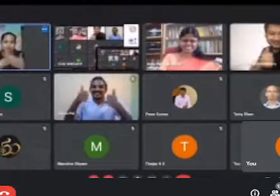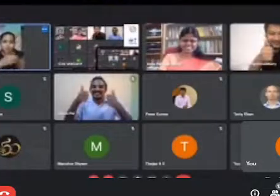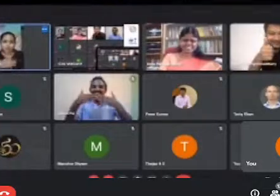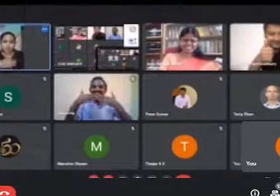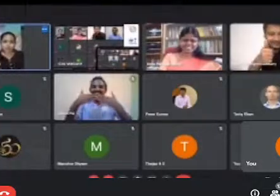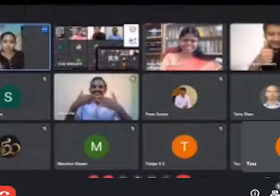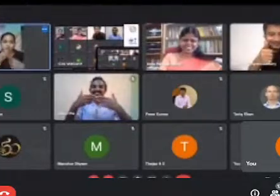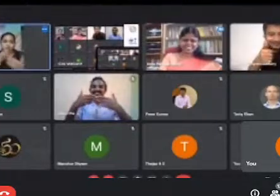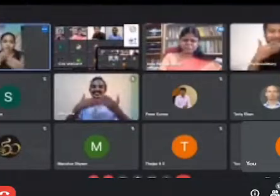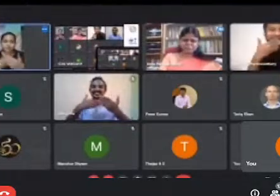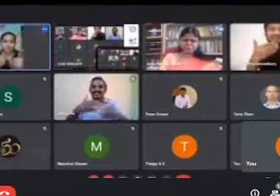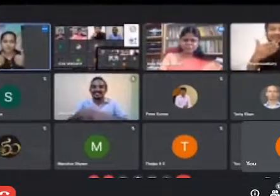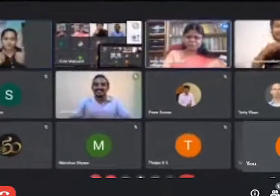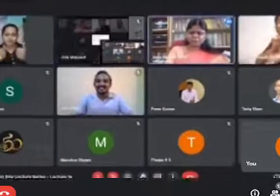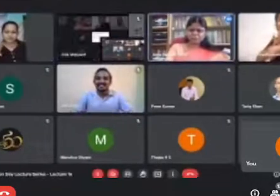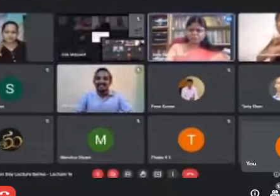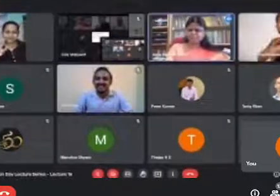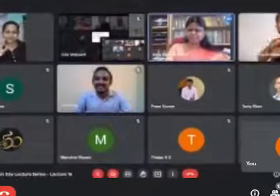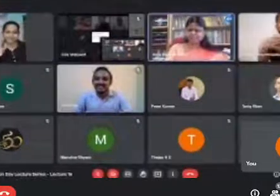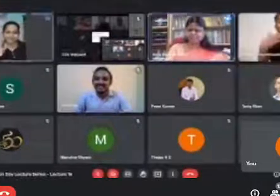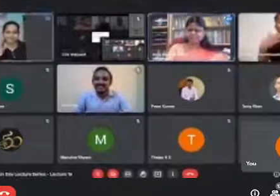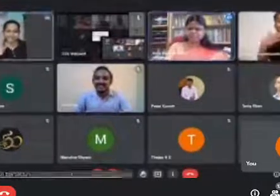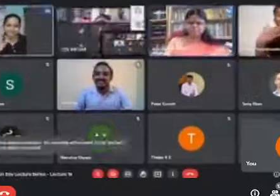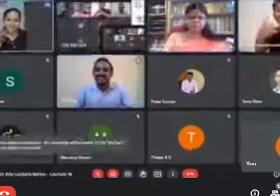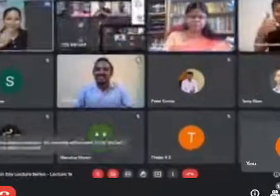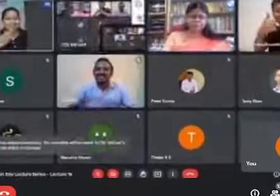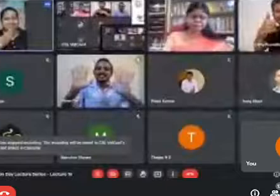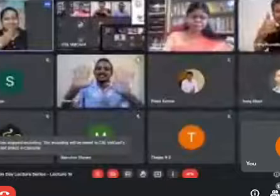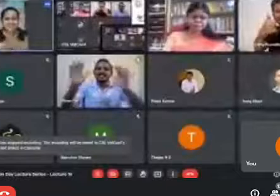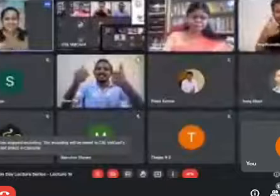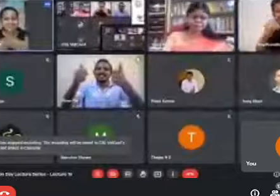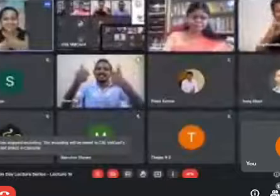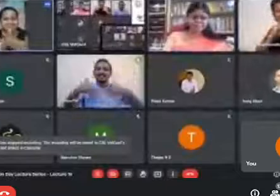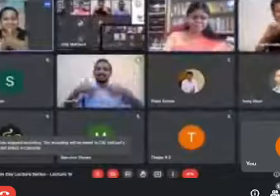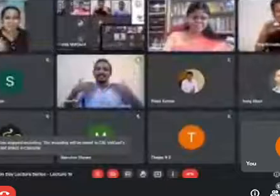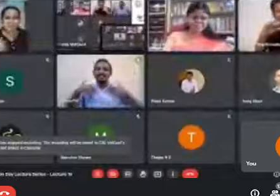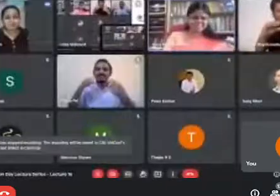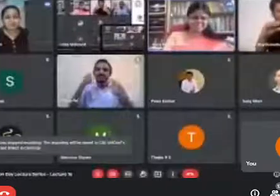Thank you. Thank you, Alka. Thank you, everybody. Thank you.